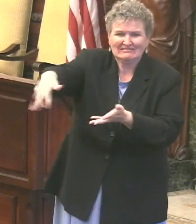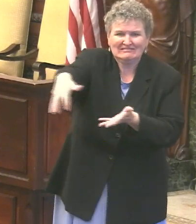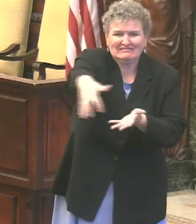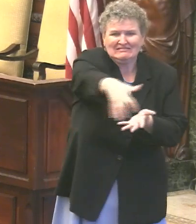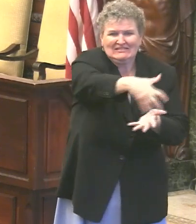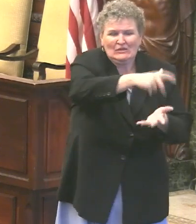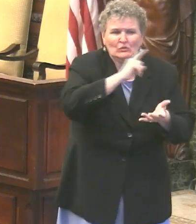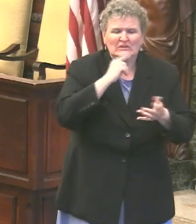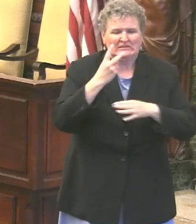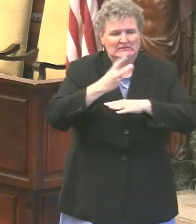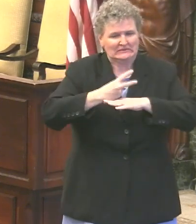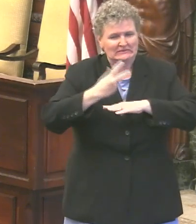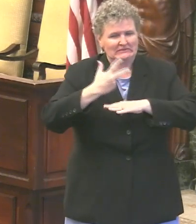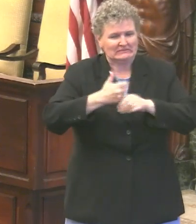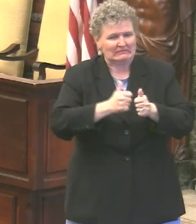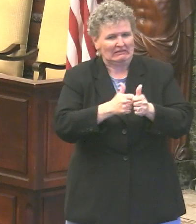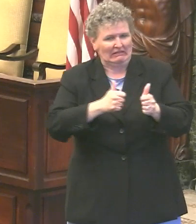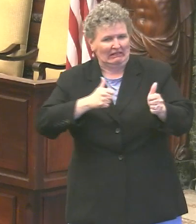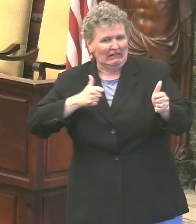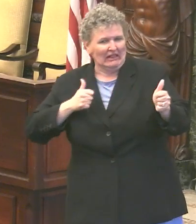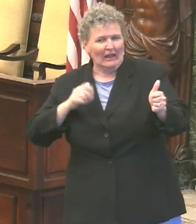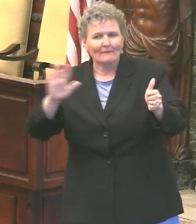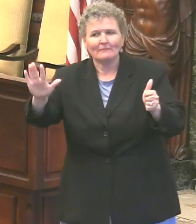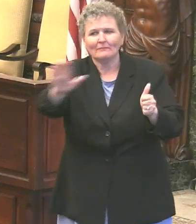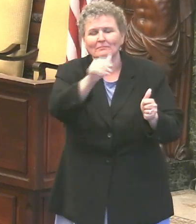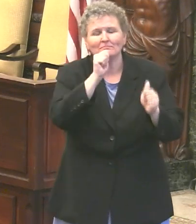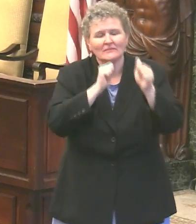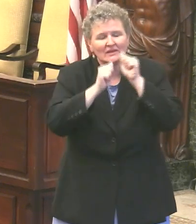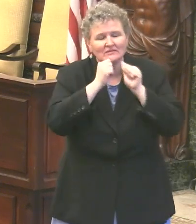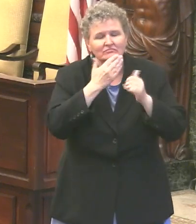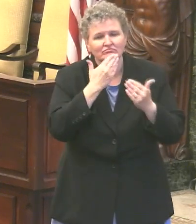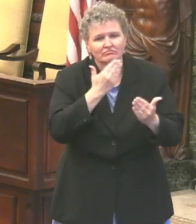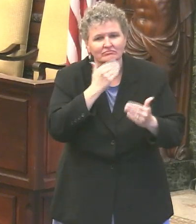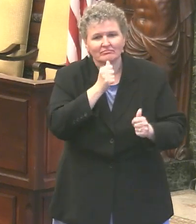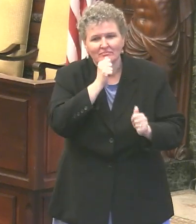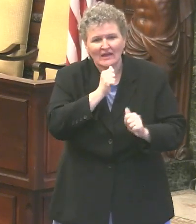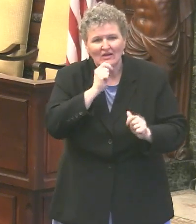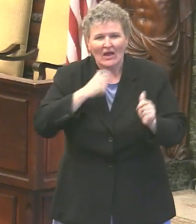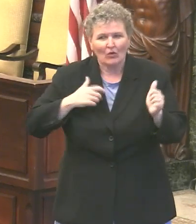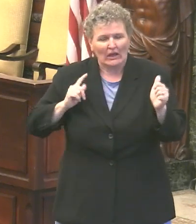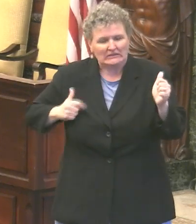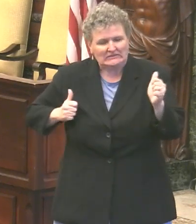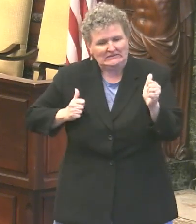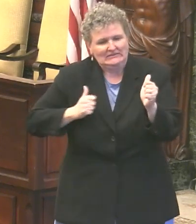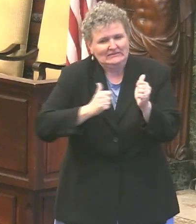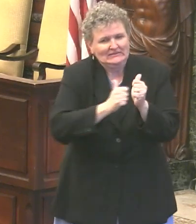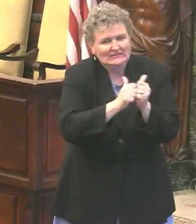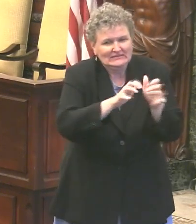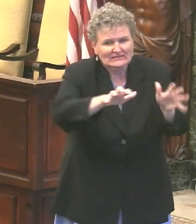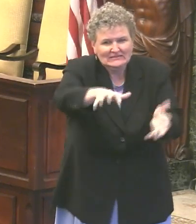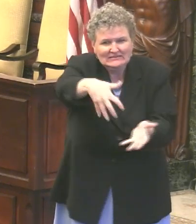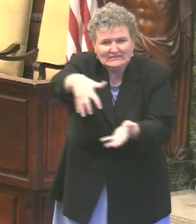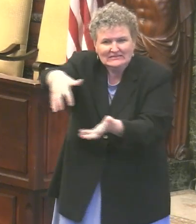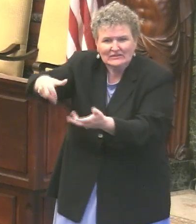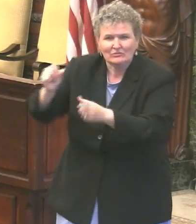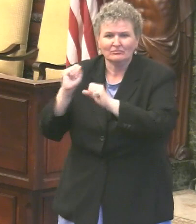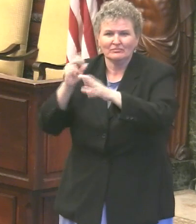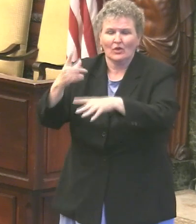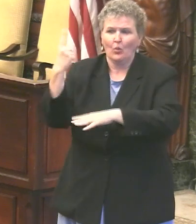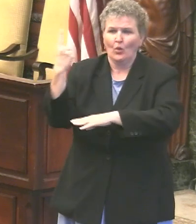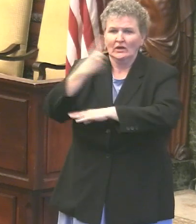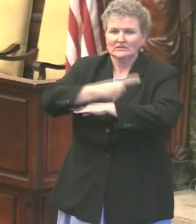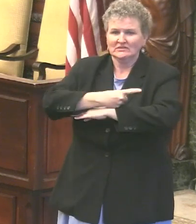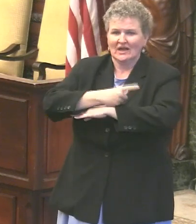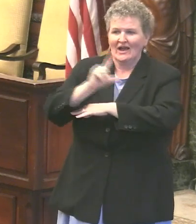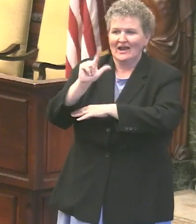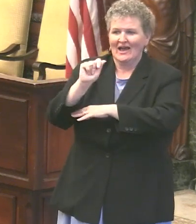for your patience as crews work to catch up. All residents are asked to set out their trash 1 day behind their normal day this week.